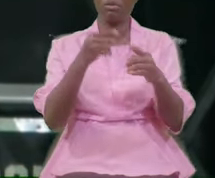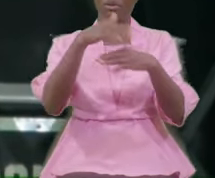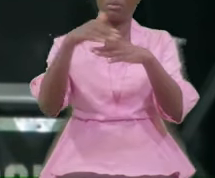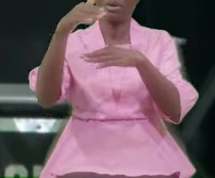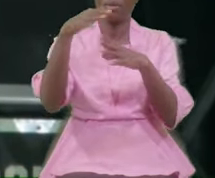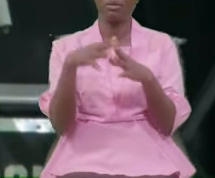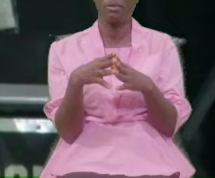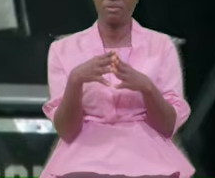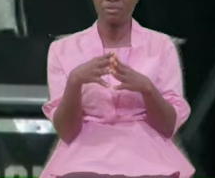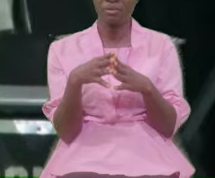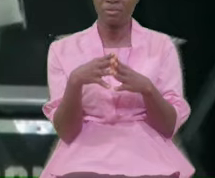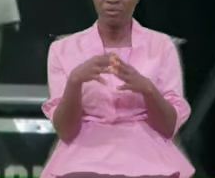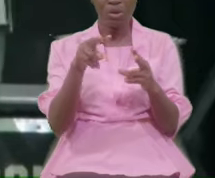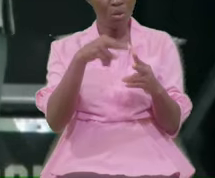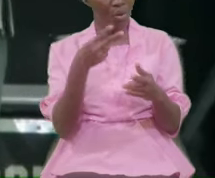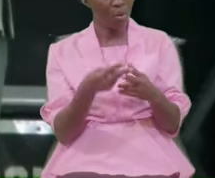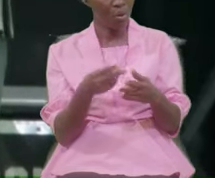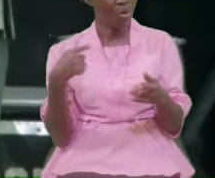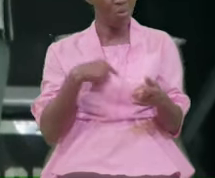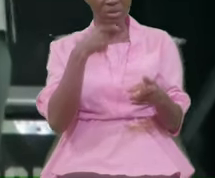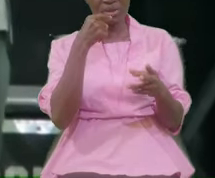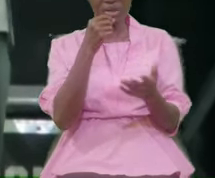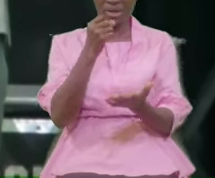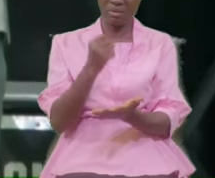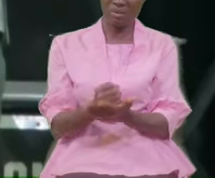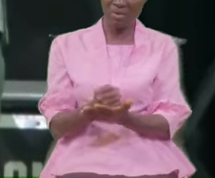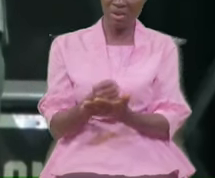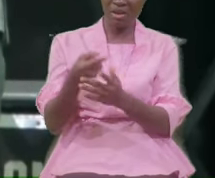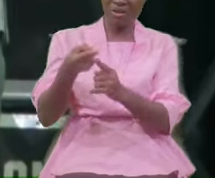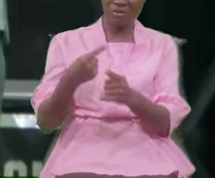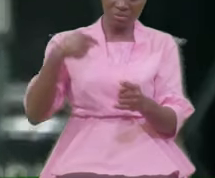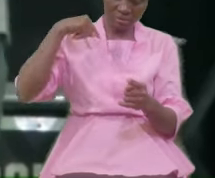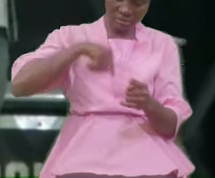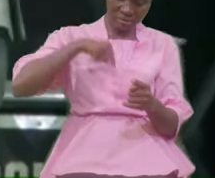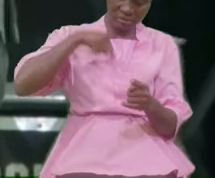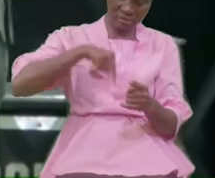brain say Amen from the very dep of our heart